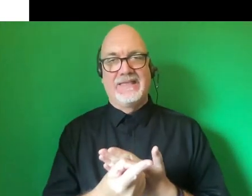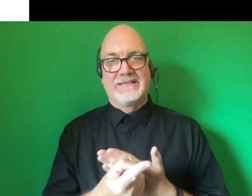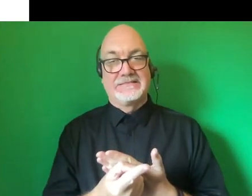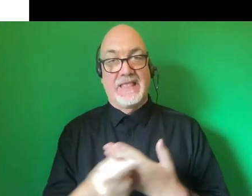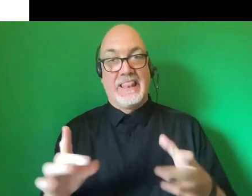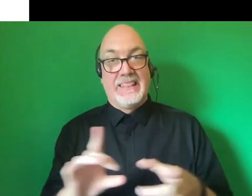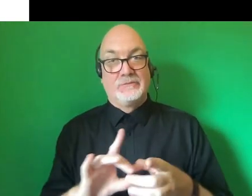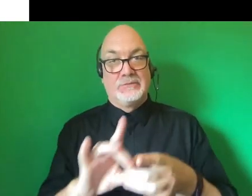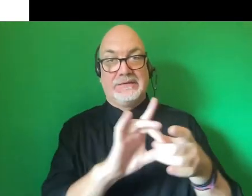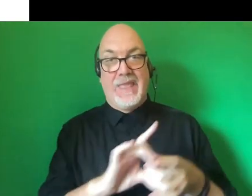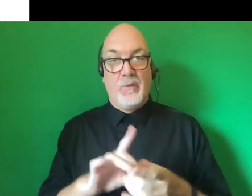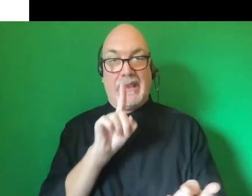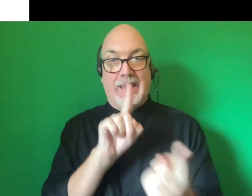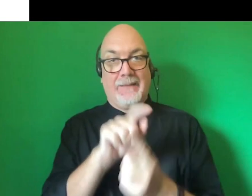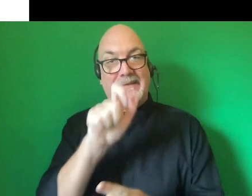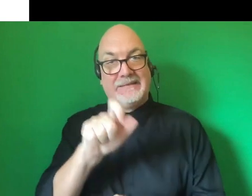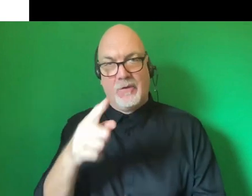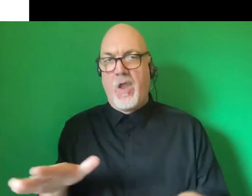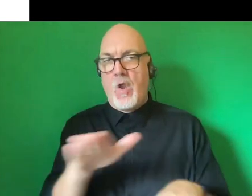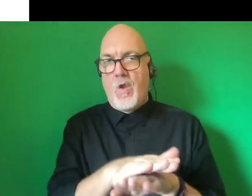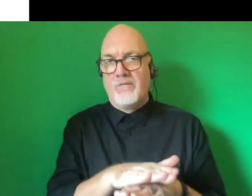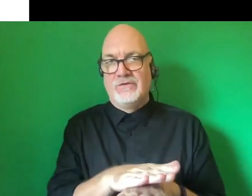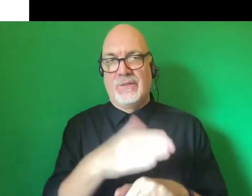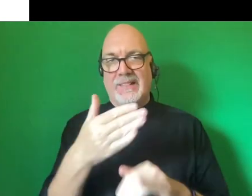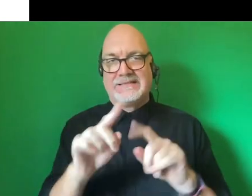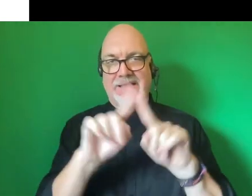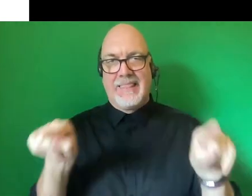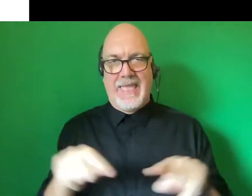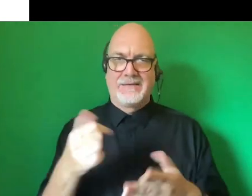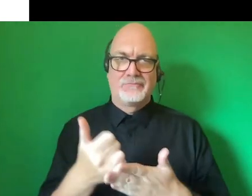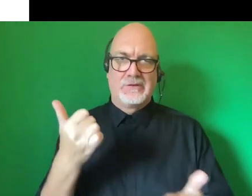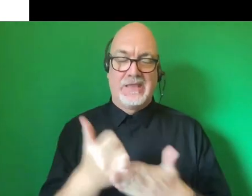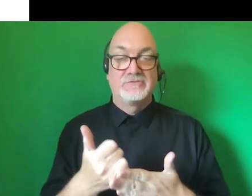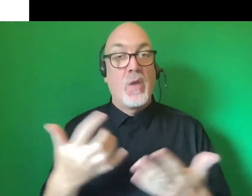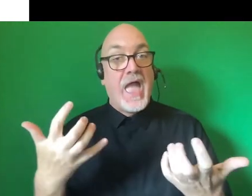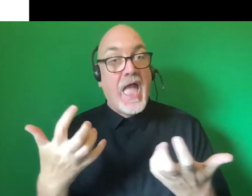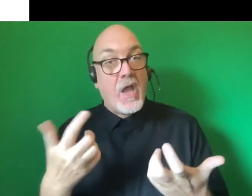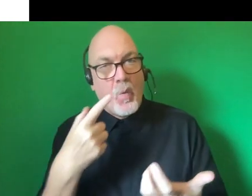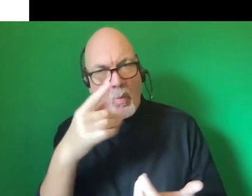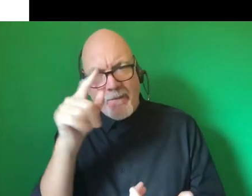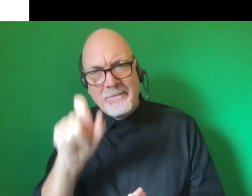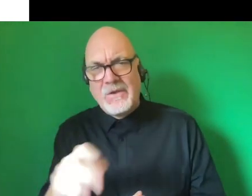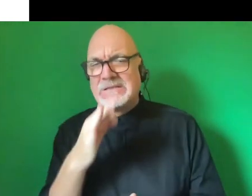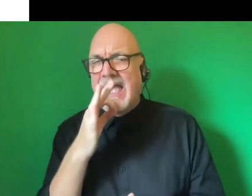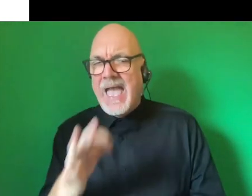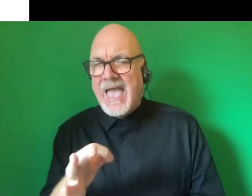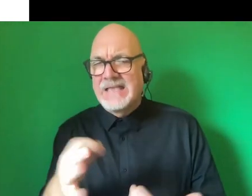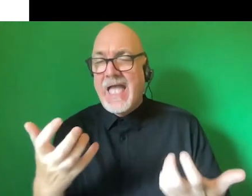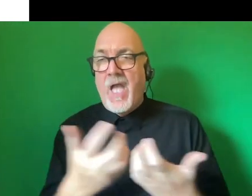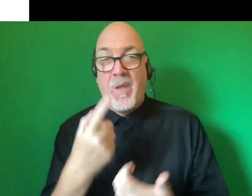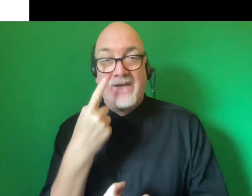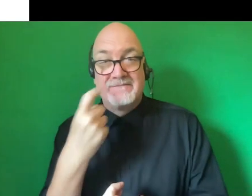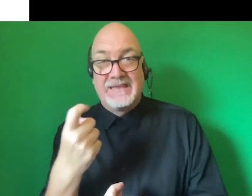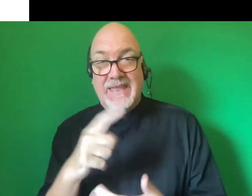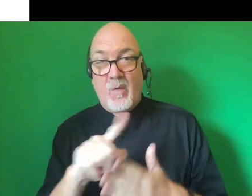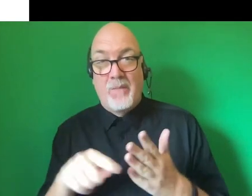surrounding networking and meeting people. So I think you've covered that on your last slide, which was brilliant. Someone has put, how do we find out about those events? I know there was